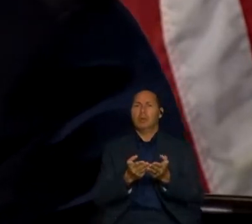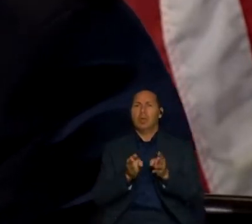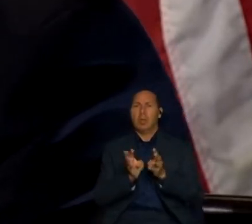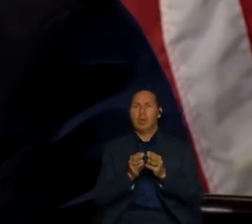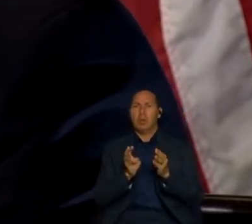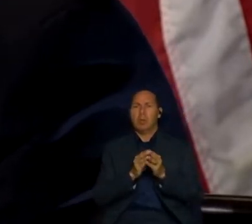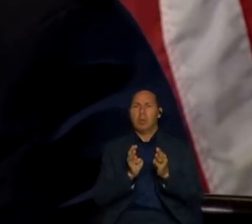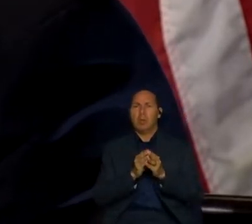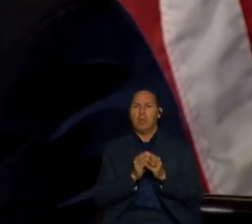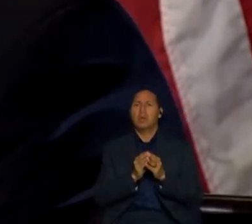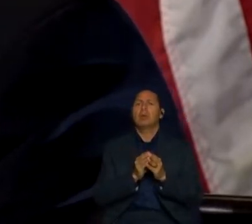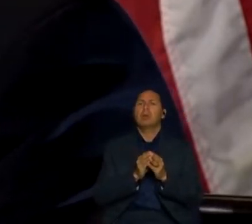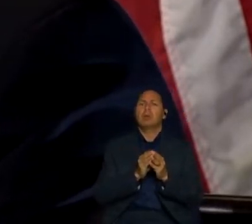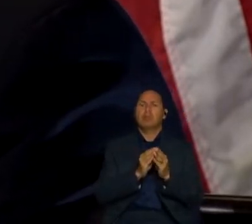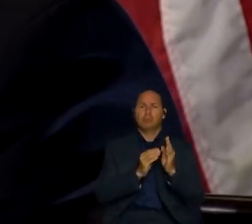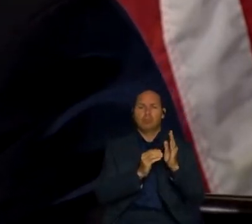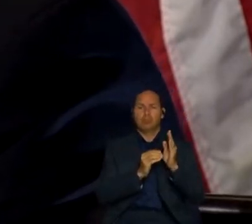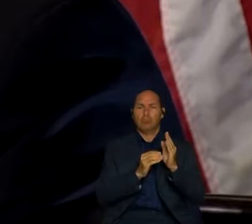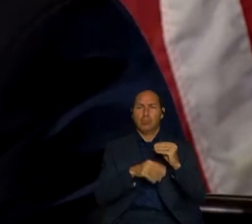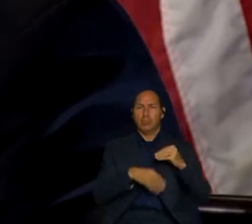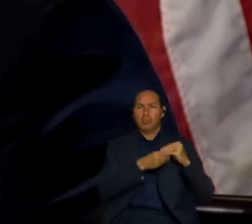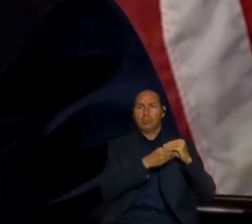materials as Appendix A.